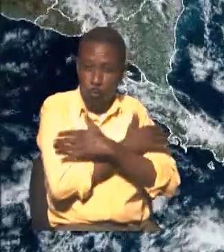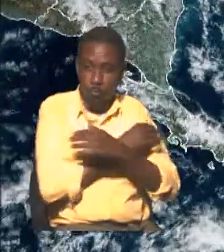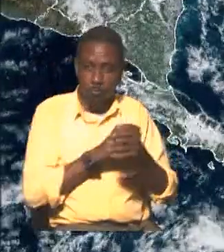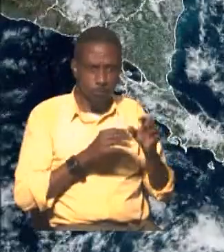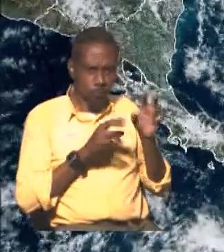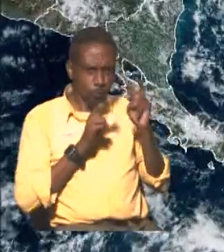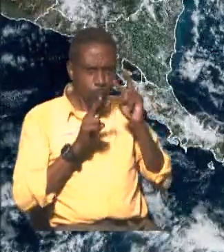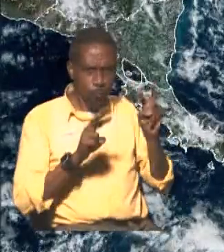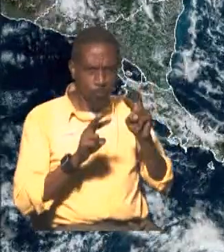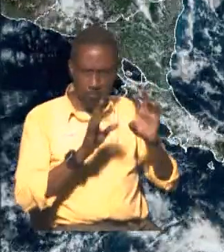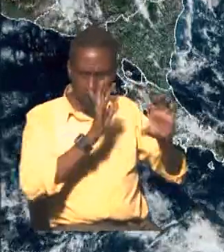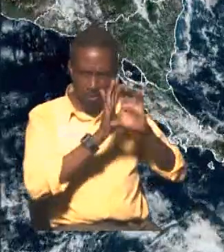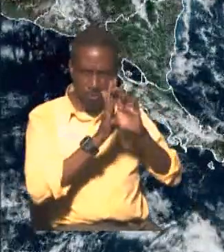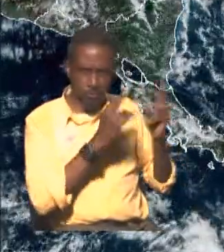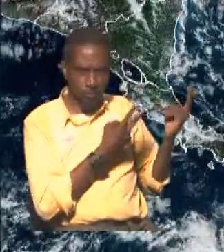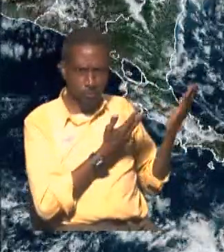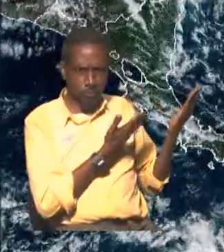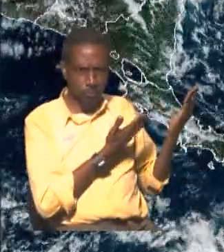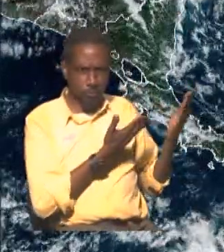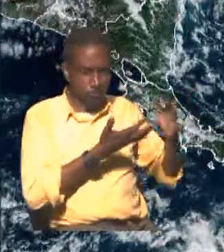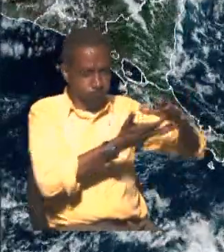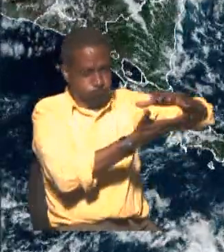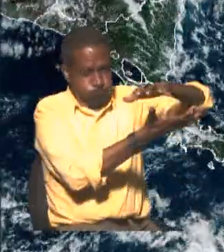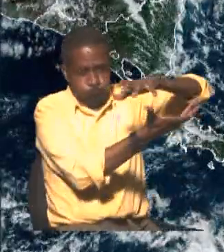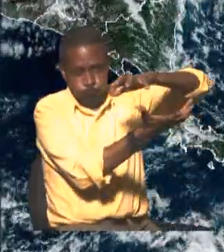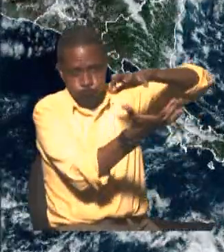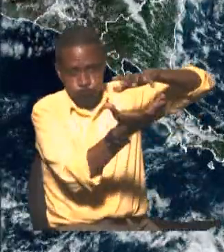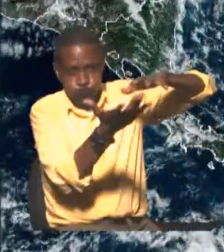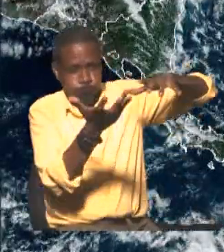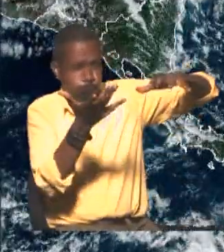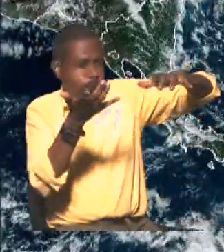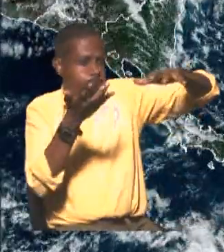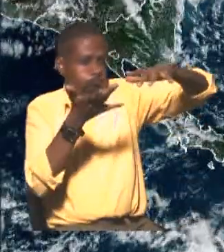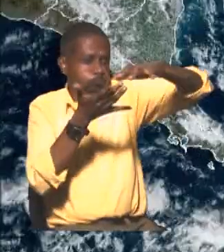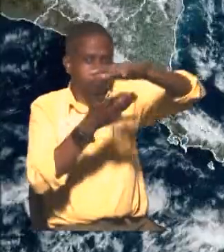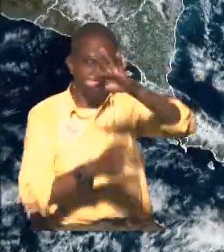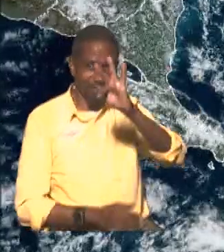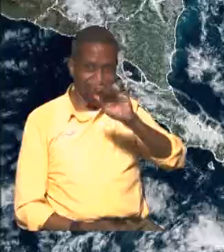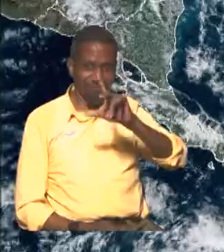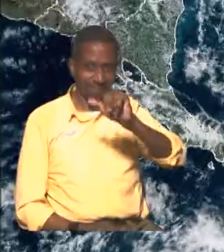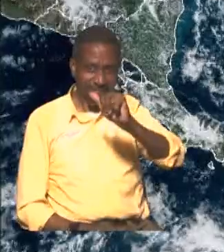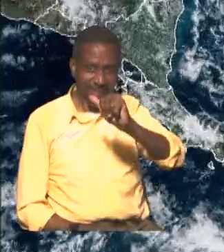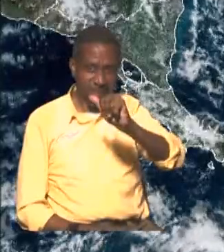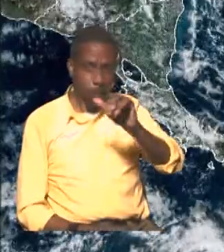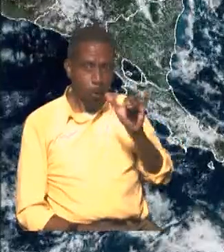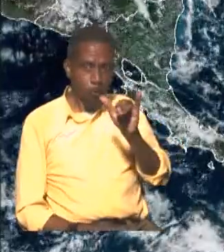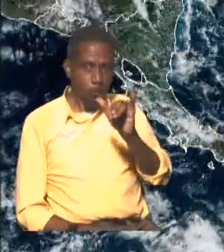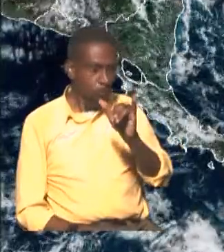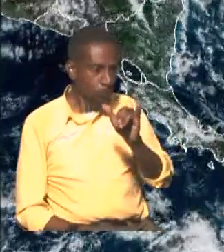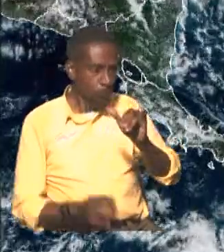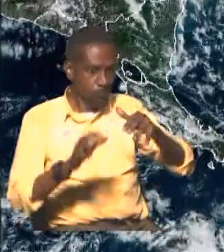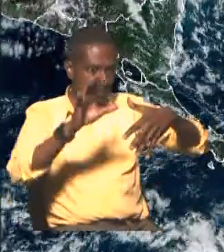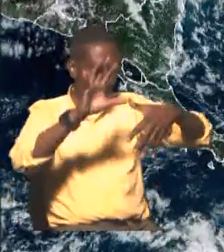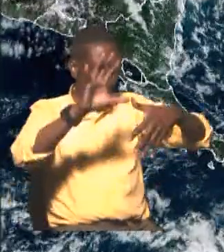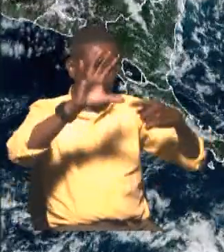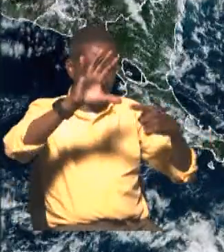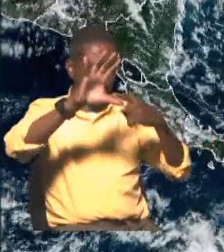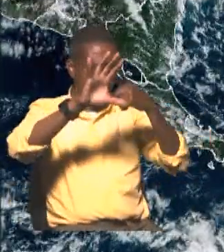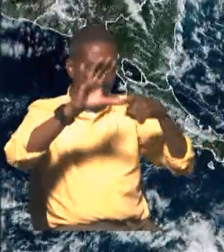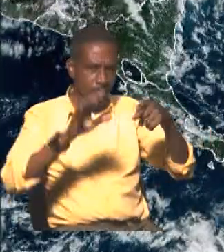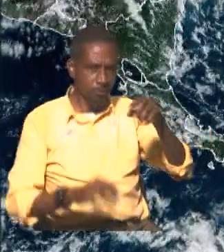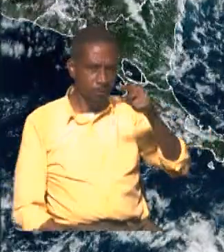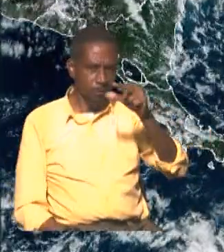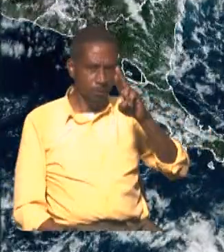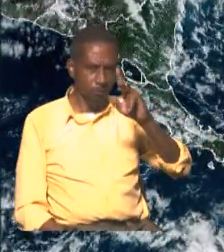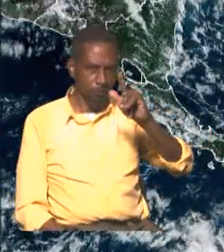reveals extensive cloud cover stretching across Florida, the Gulf of Mexico, including Texas, New Orleans, the